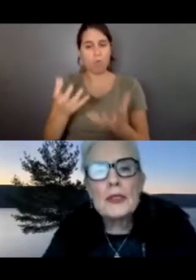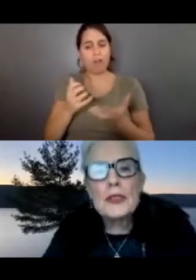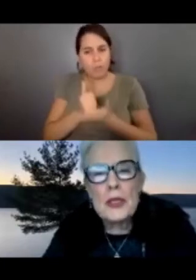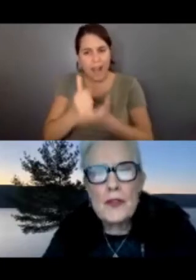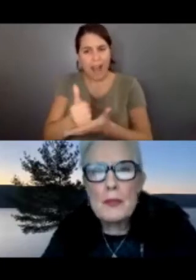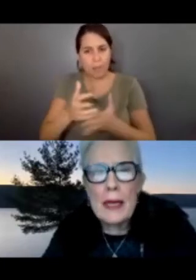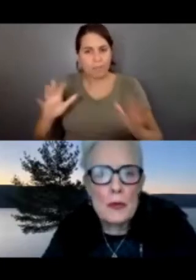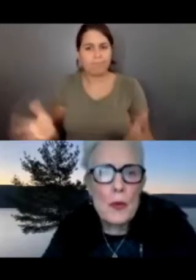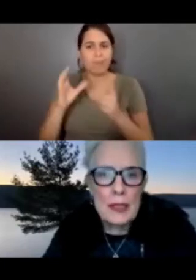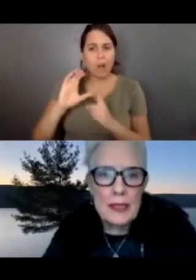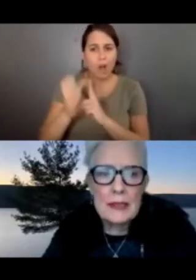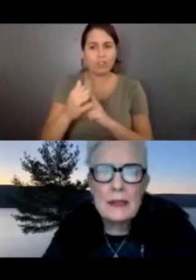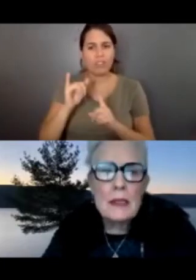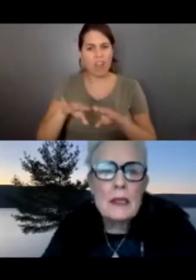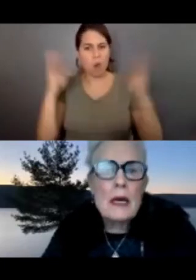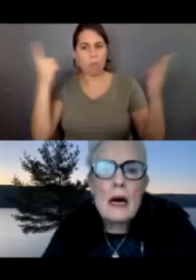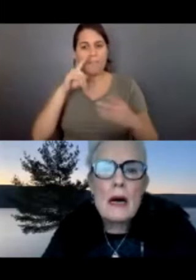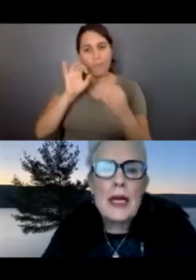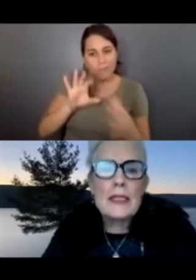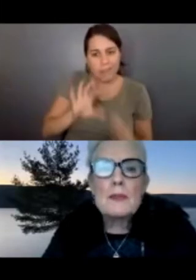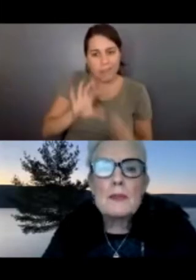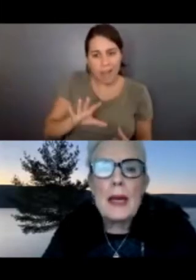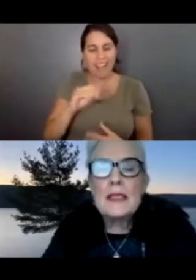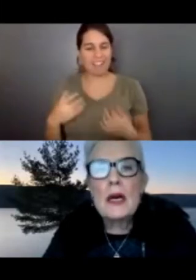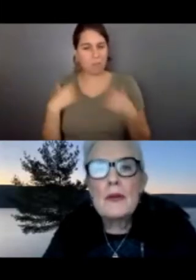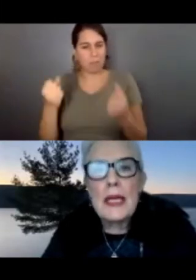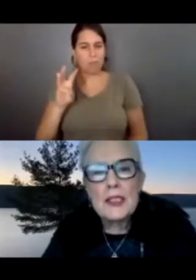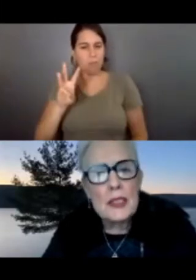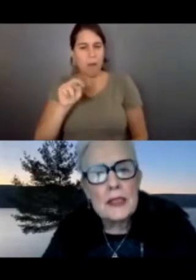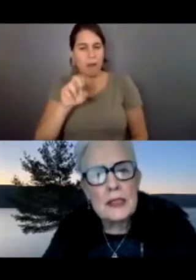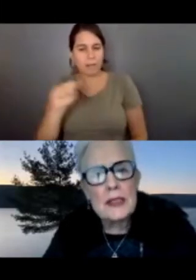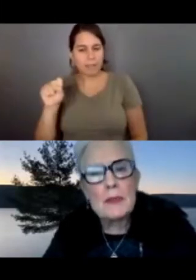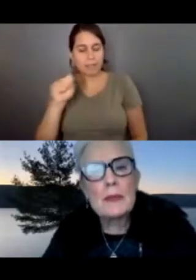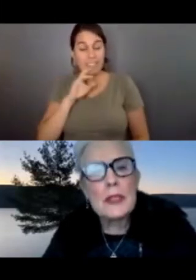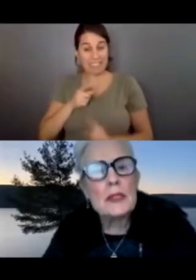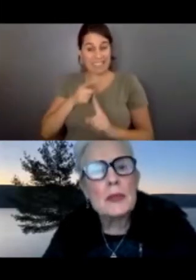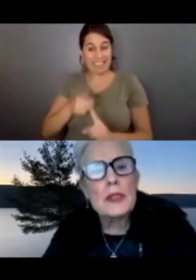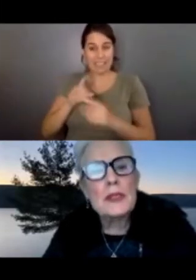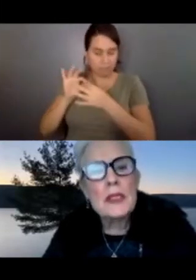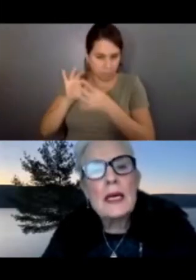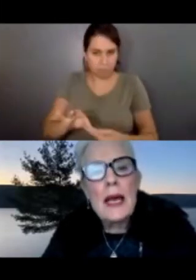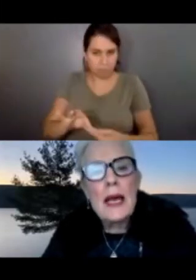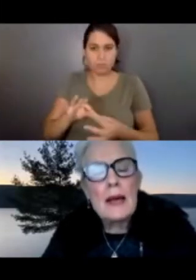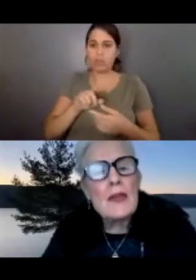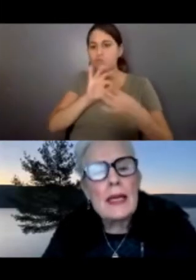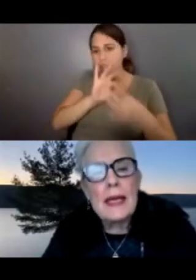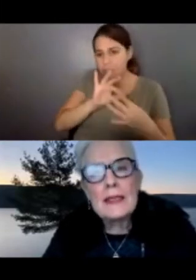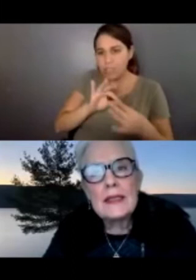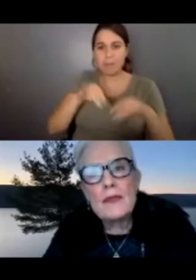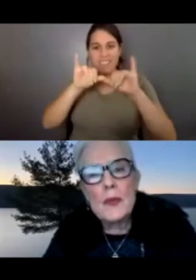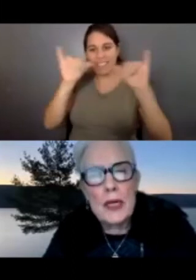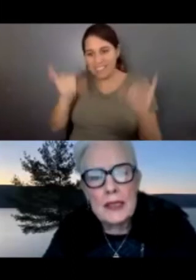culture of feedback and wellness that's based on relational and systemic principles and that